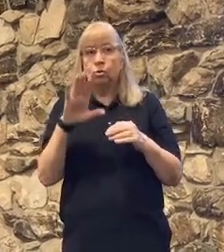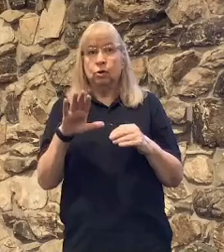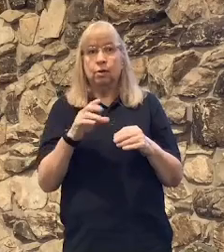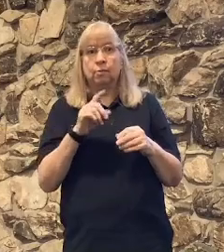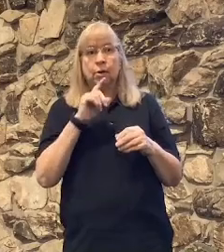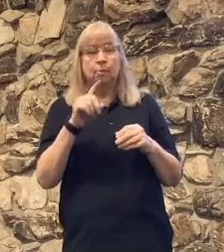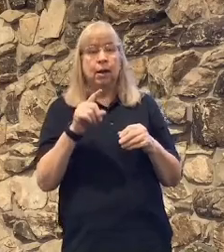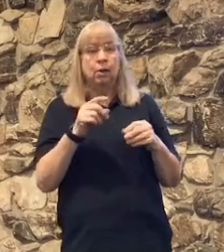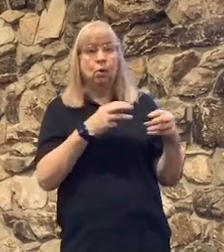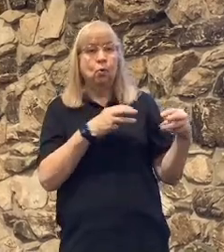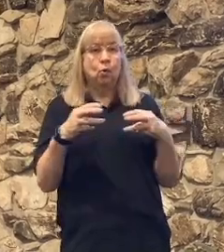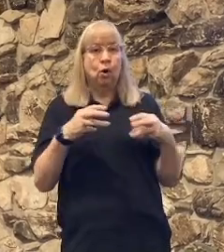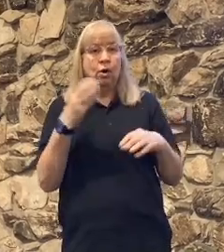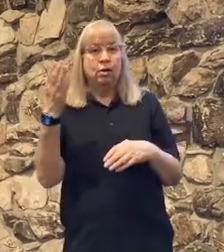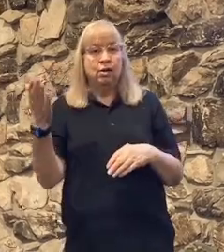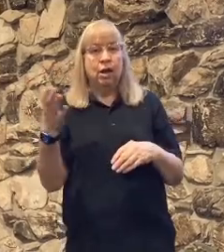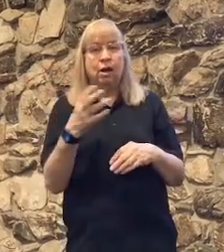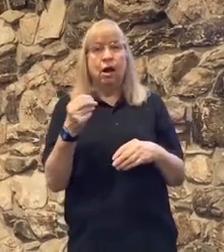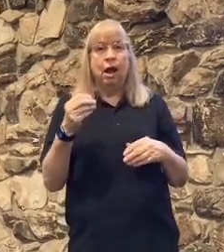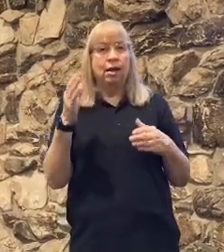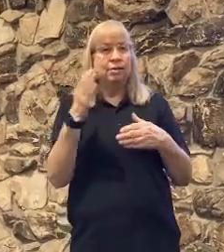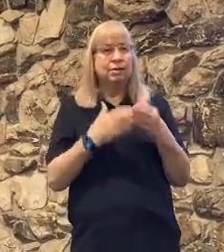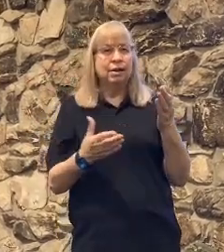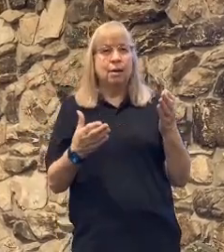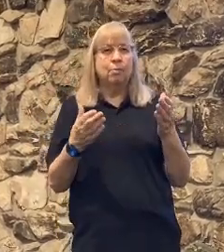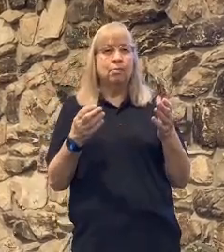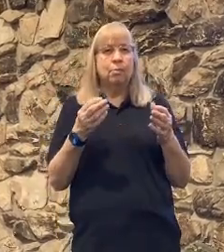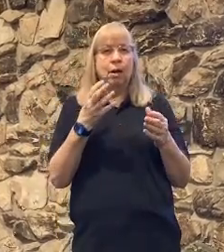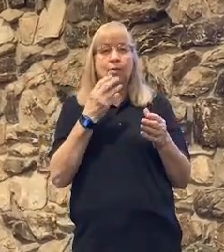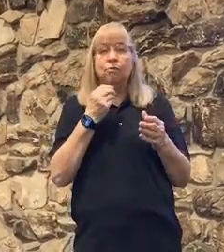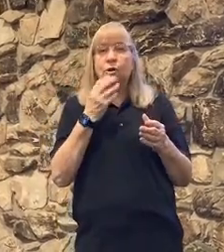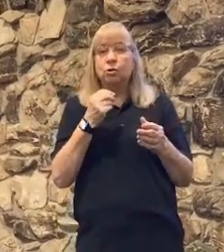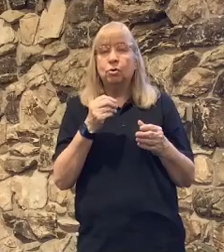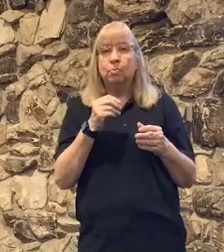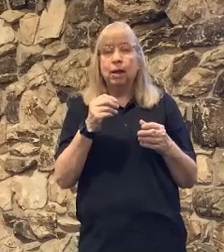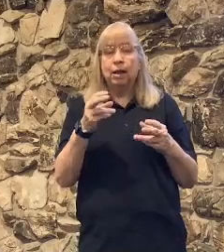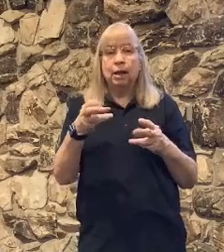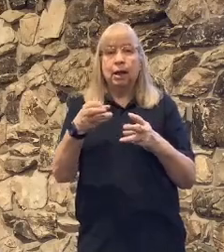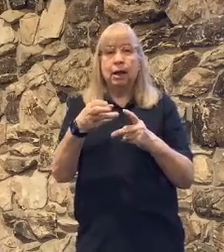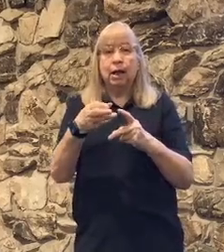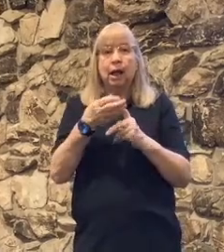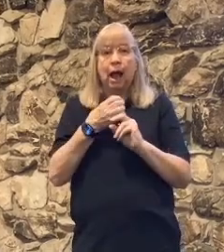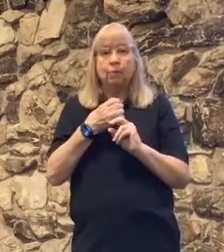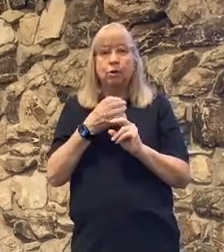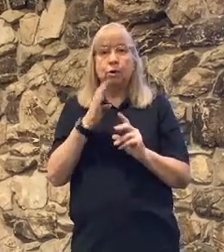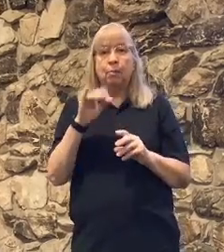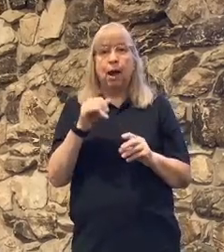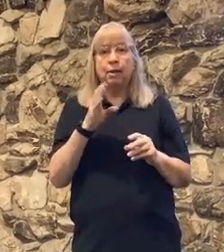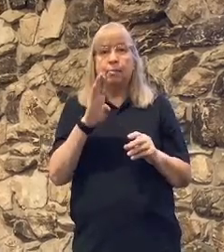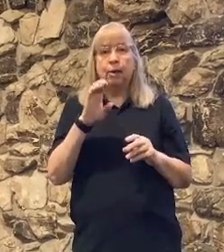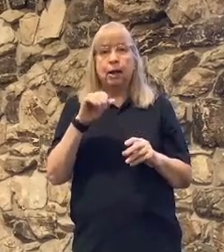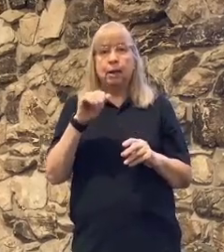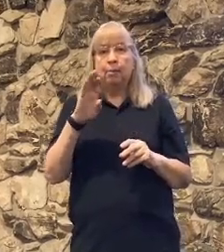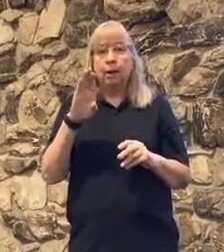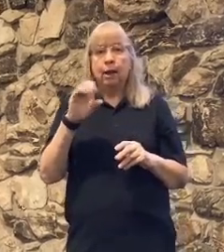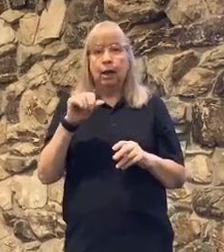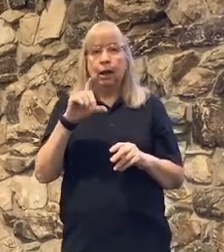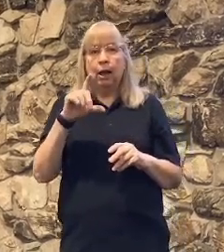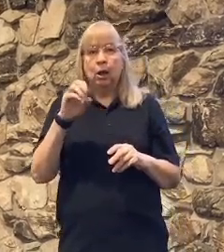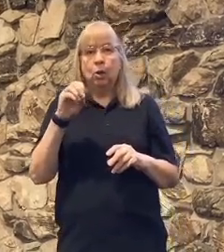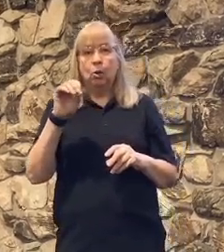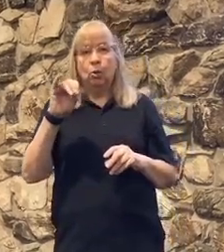there, and some of the Jews have been captured by the Babylonians, and the walls of the city that protected the